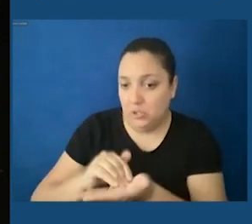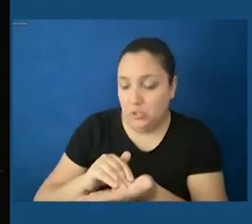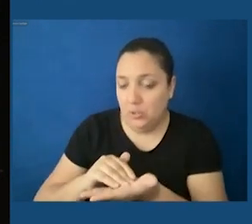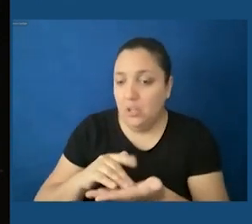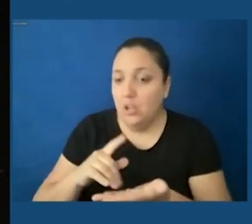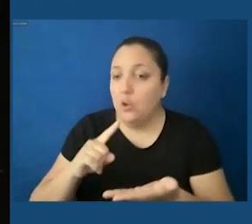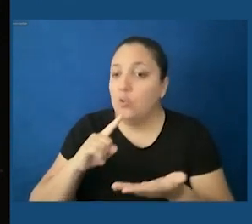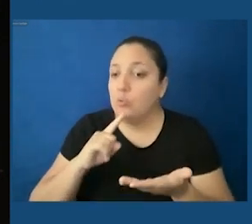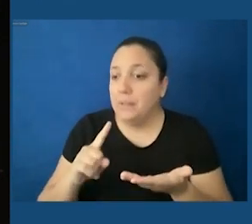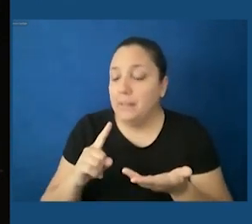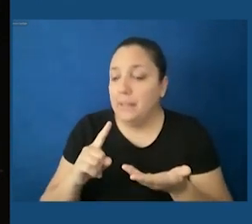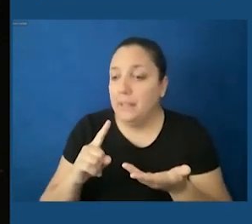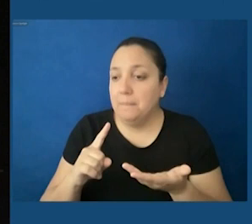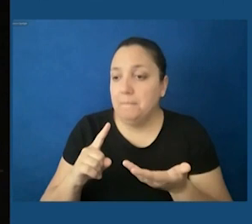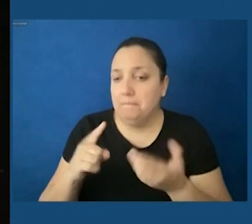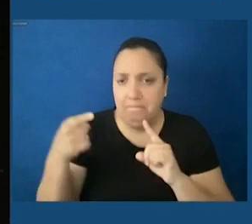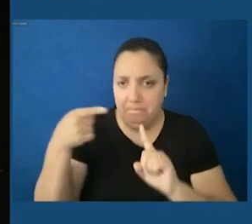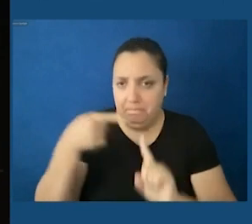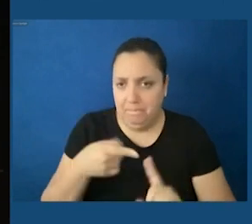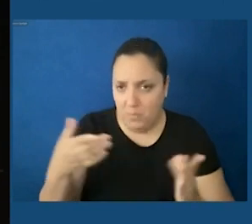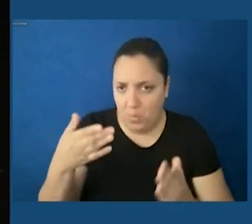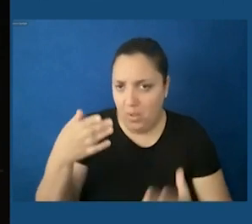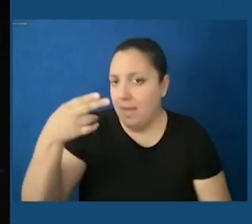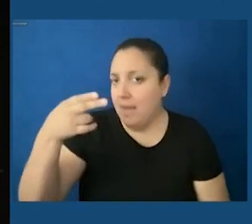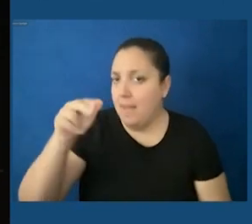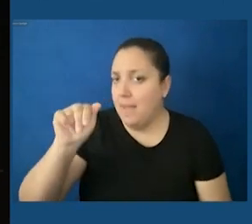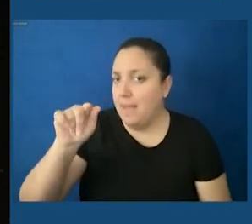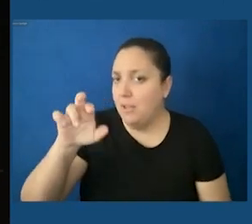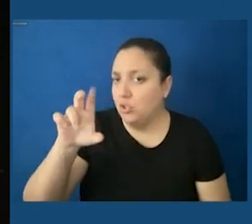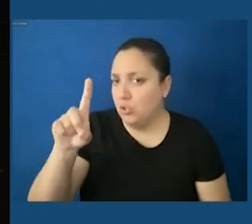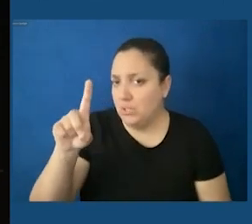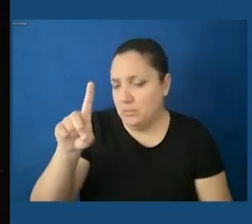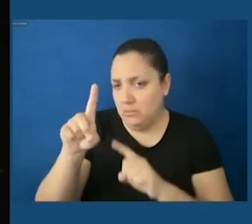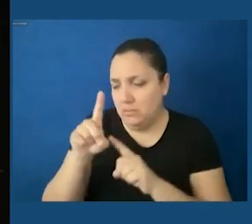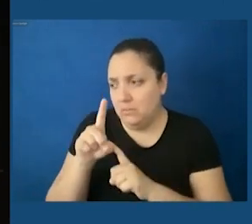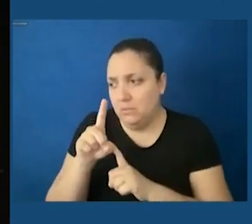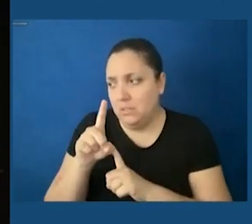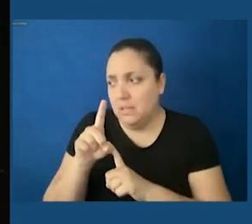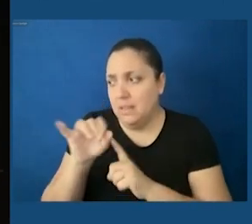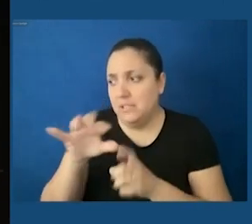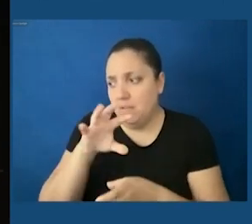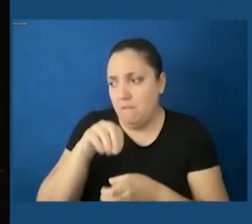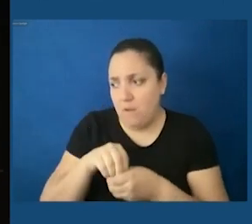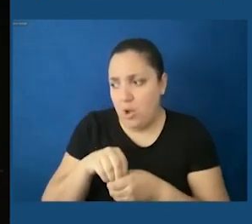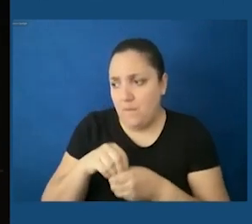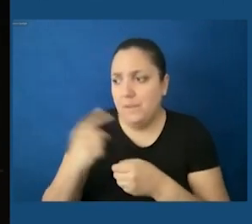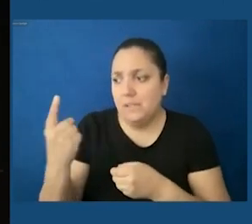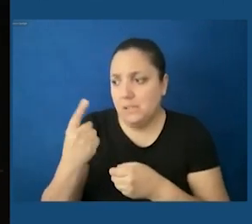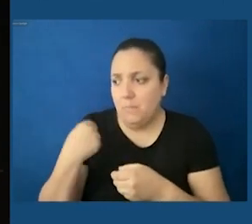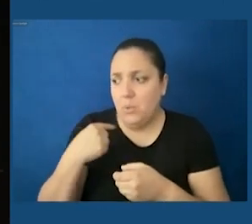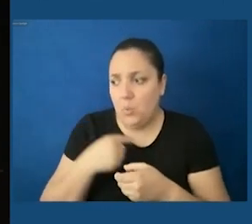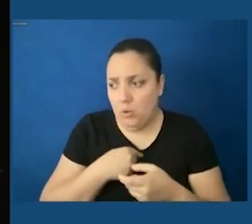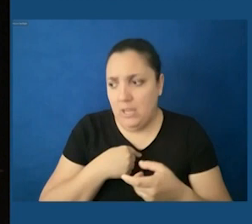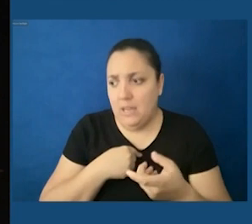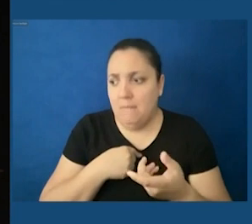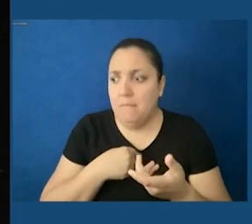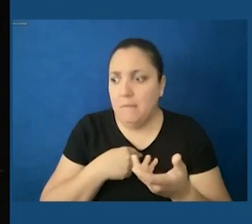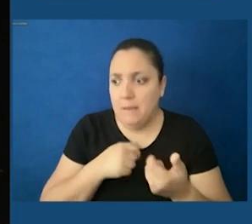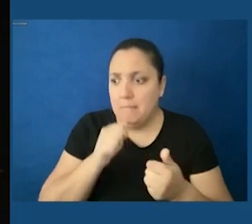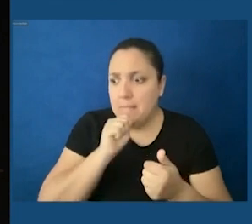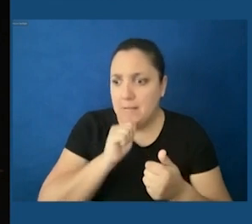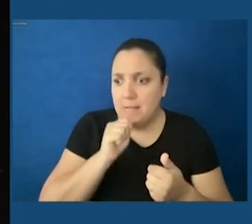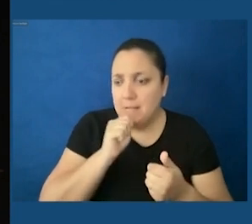that hatred is part of something that we've all been dealing with as part of the human condition